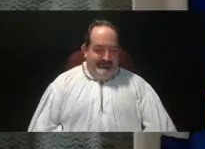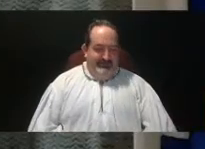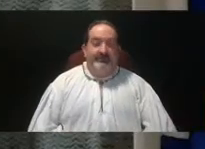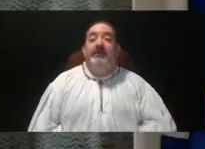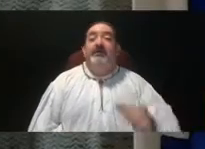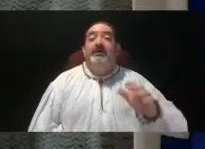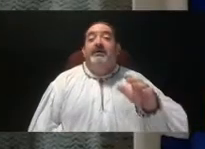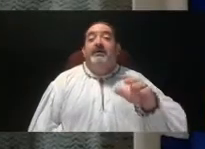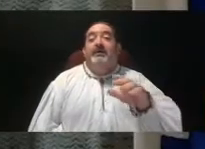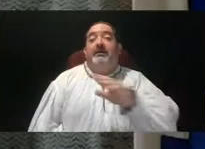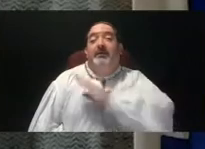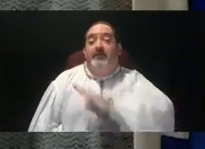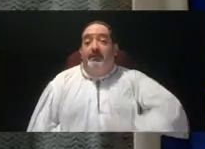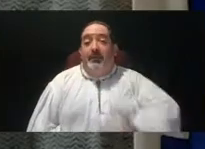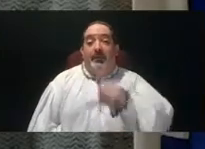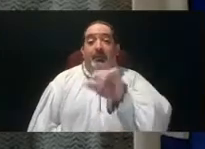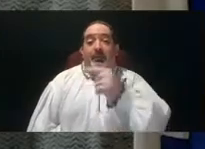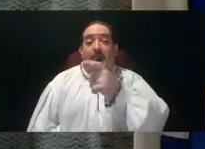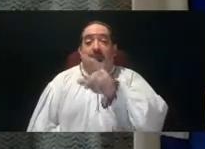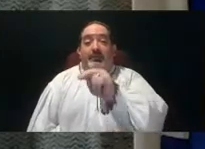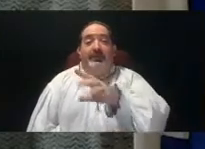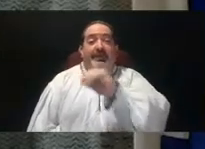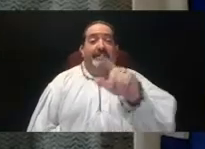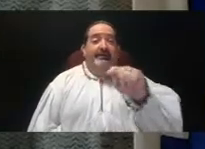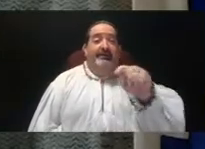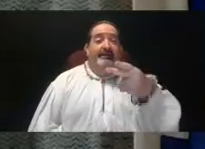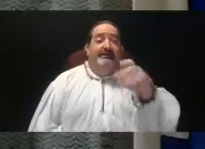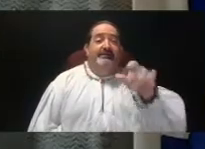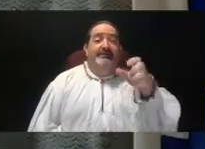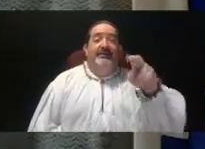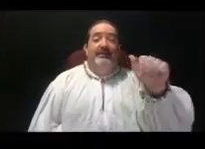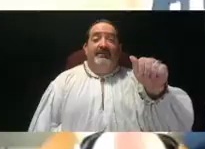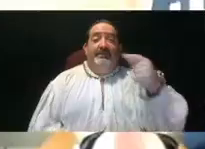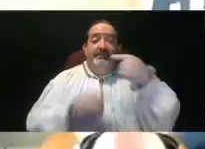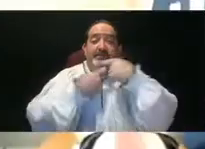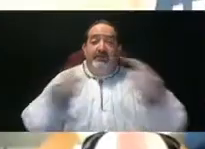Your Excellencies Logan and Tina, do you have any comments for the gathered populace?